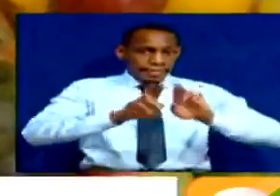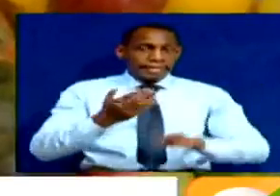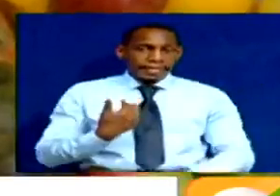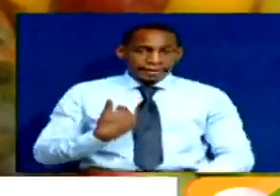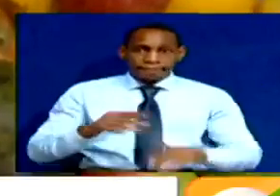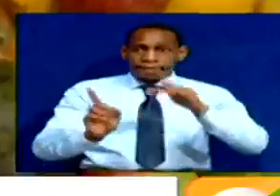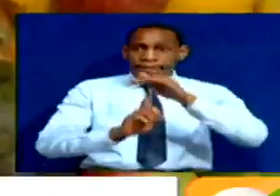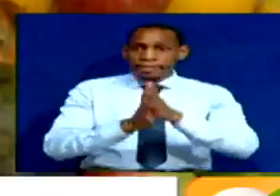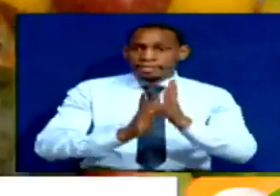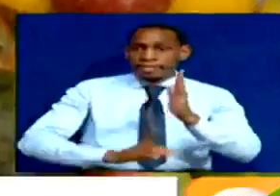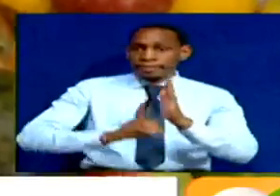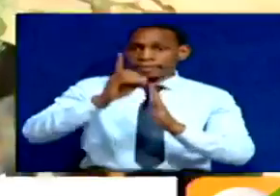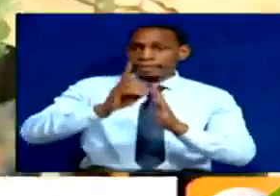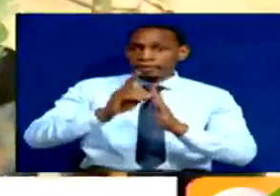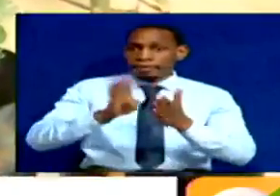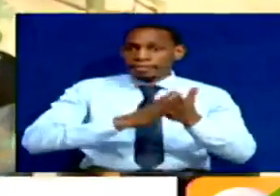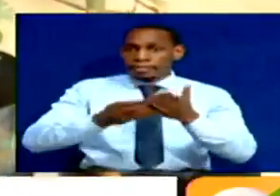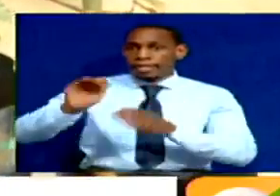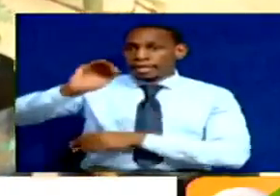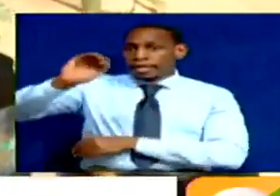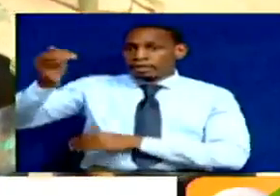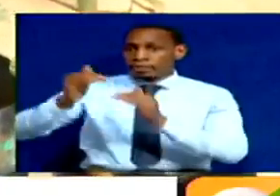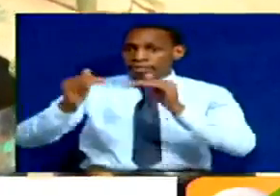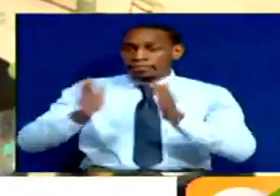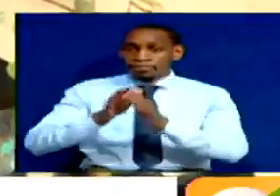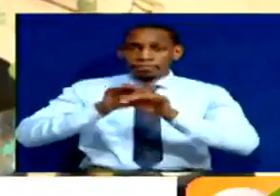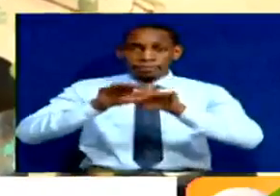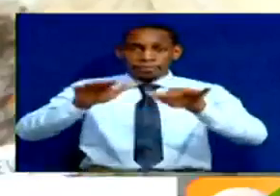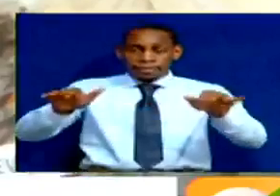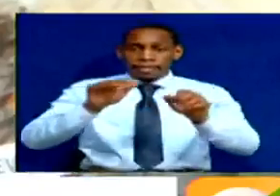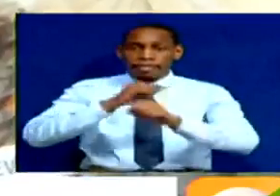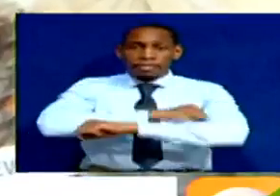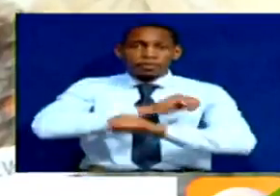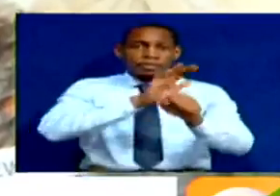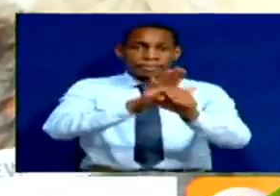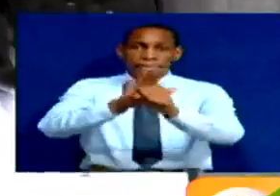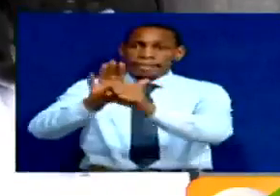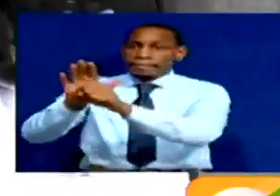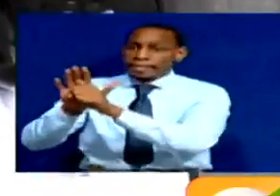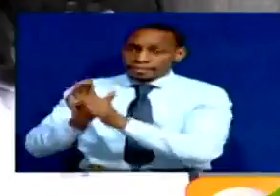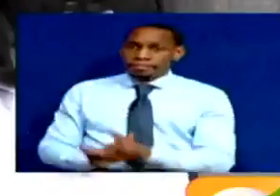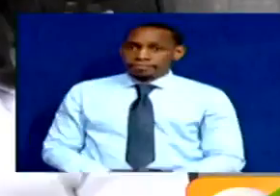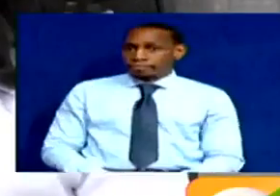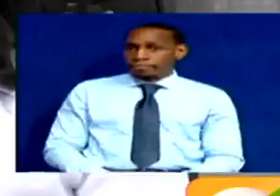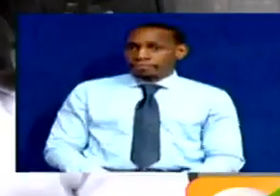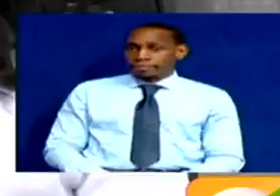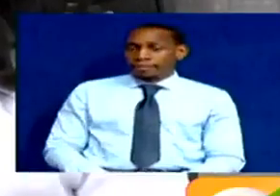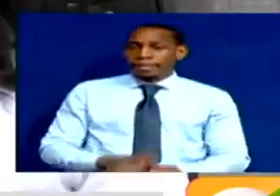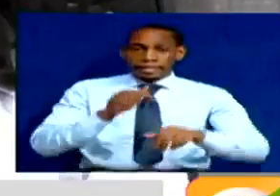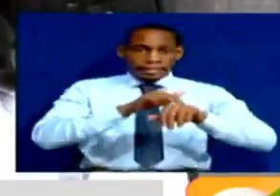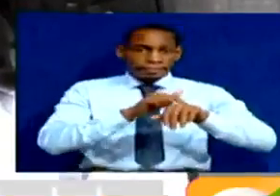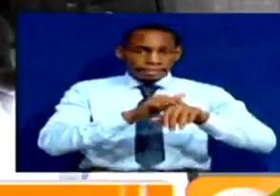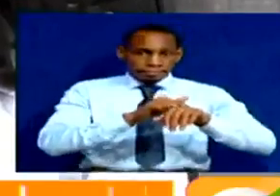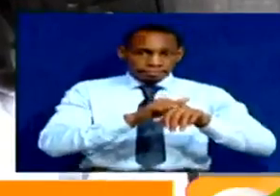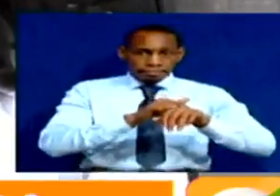place, the ministry is developing structures at county level to reach out to as many schools as possible. At the very onset,